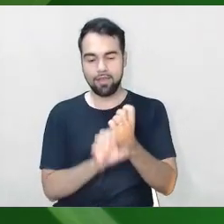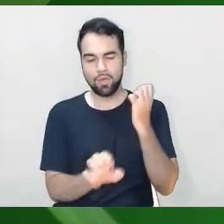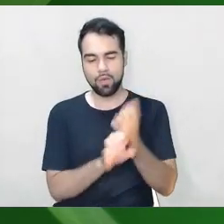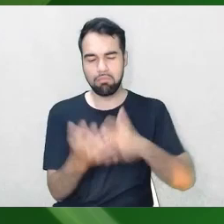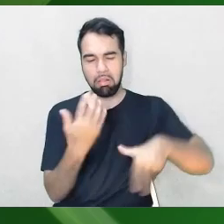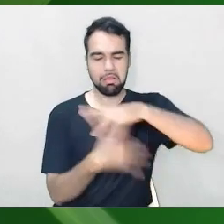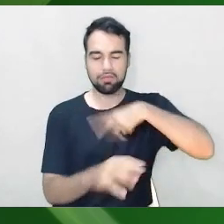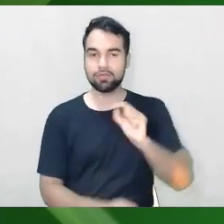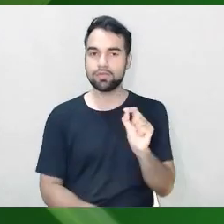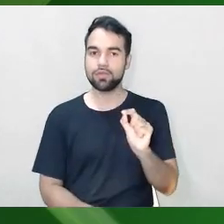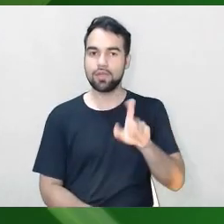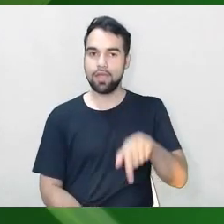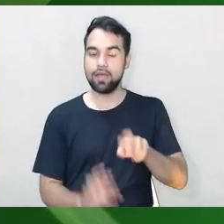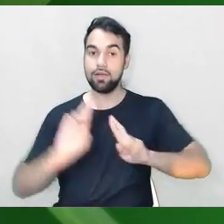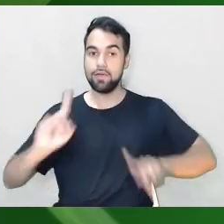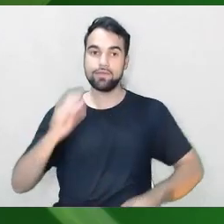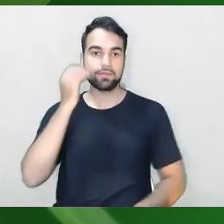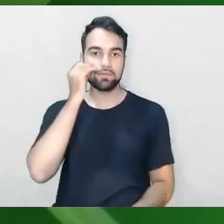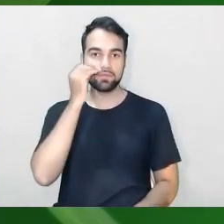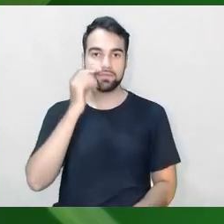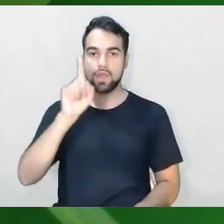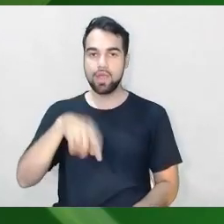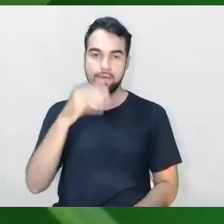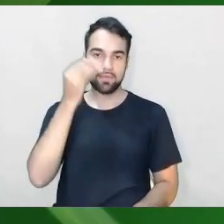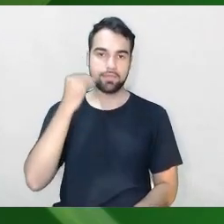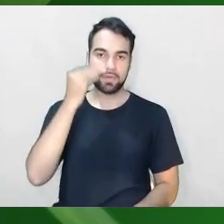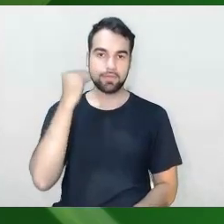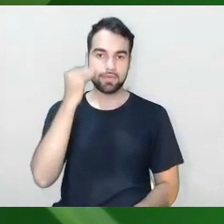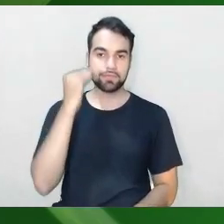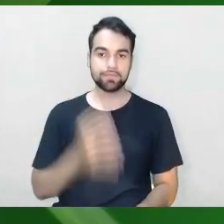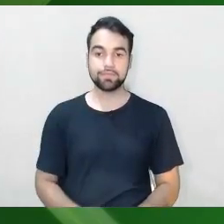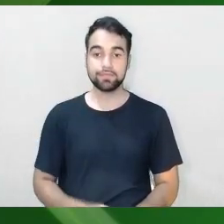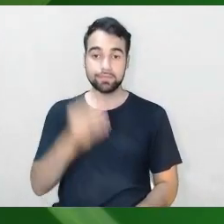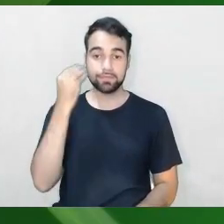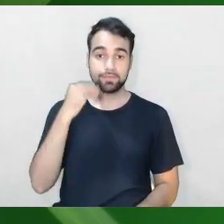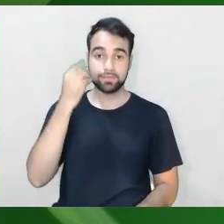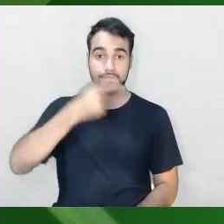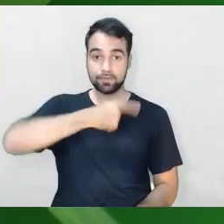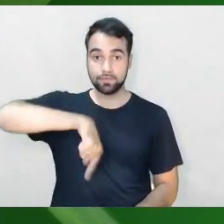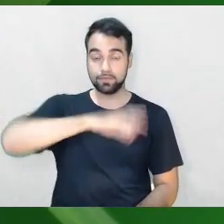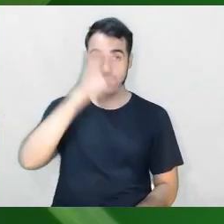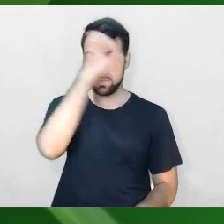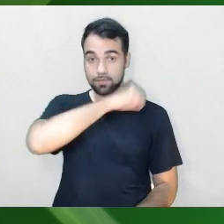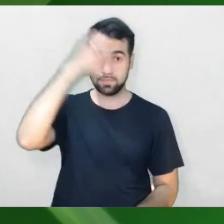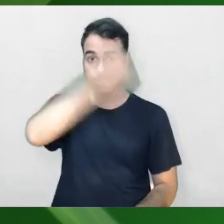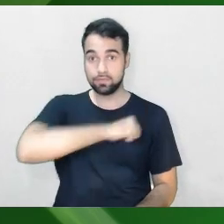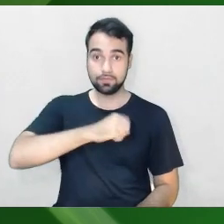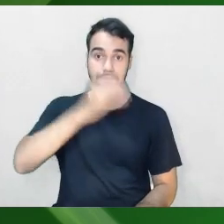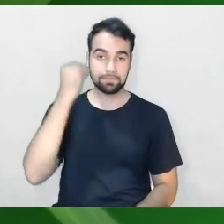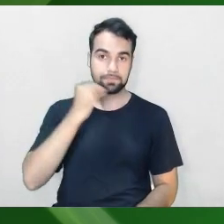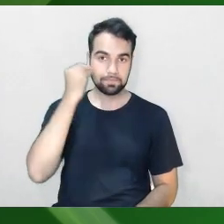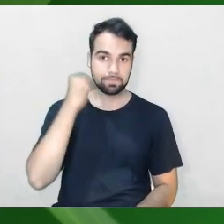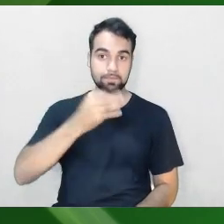Engineering of chaos is the difference from the test. It's a A test or an experiment, we learn with the